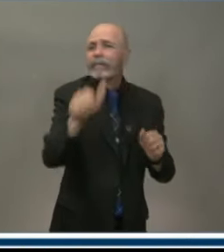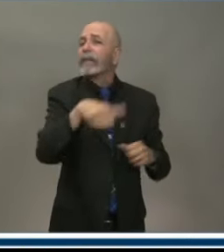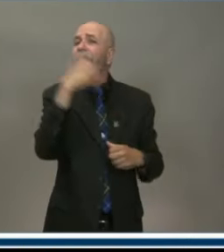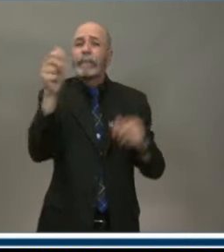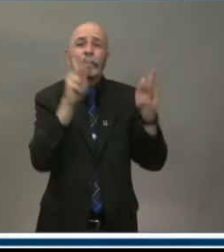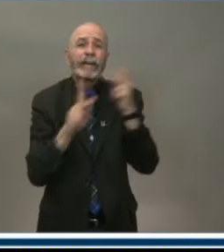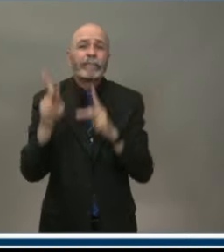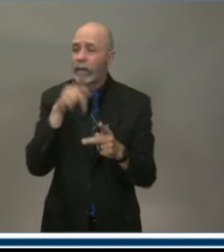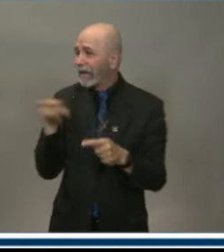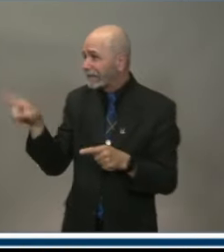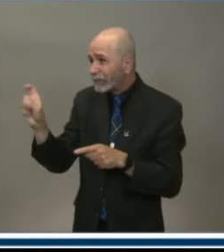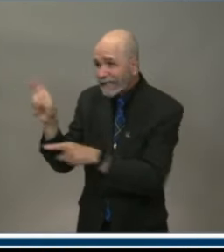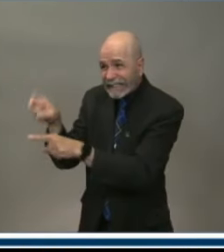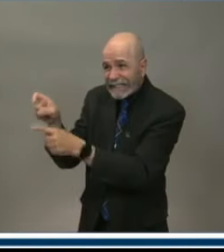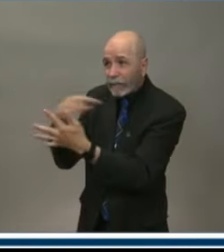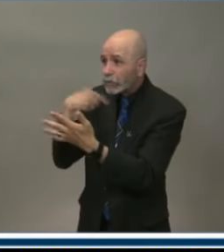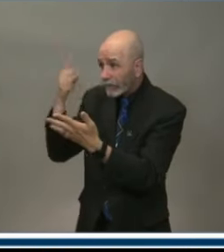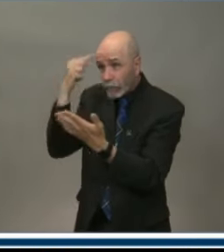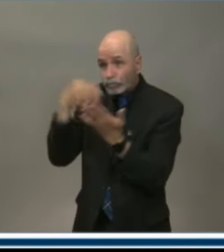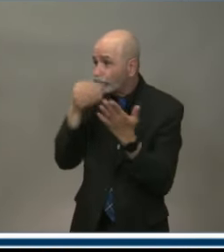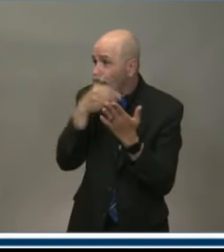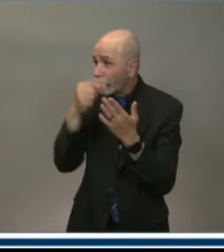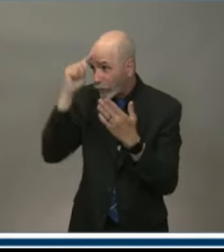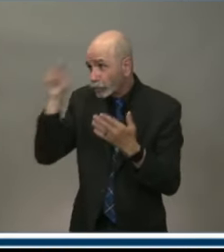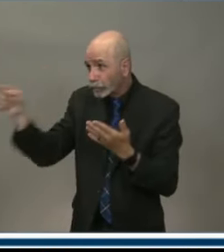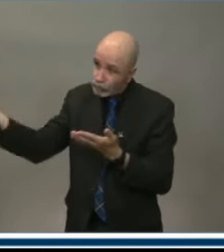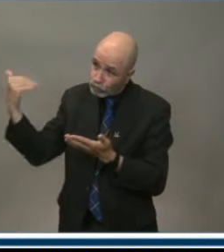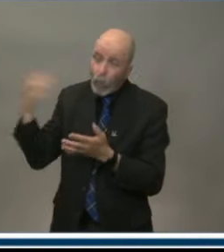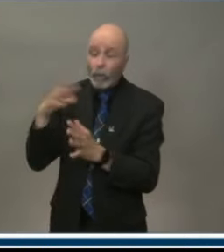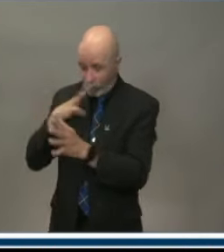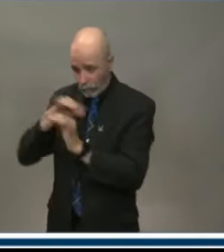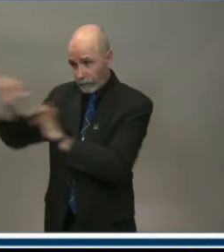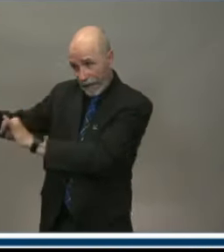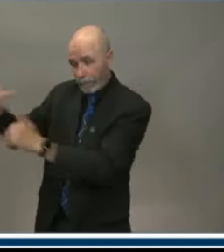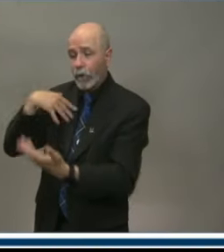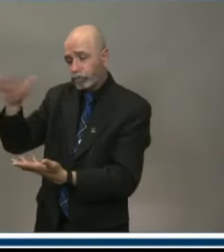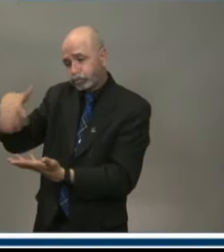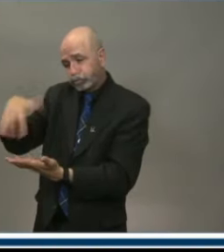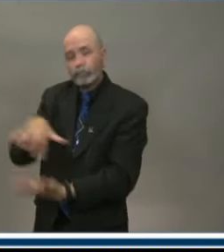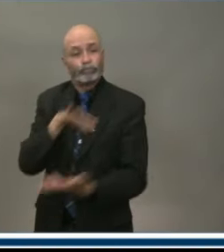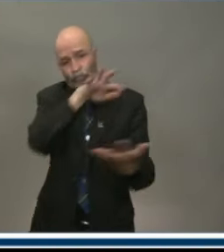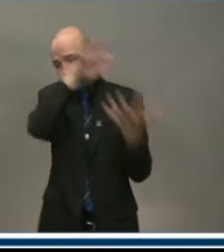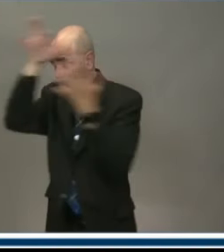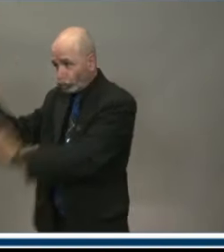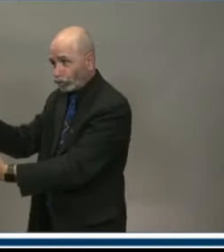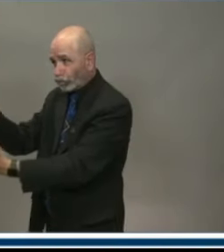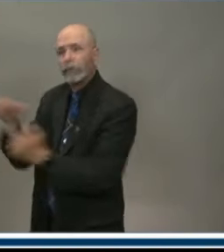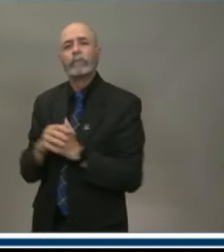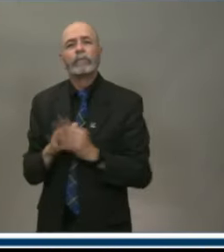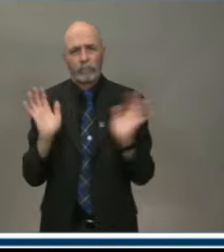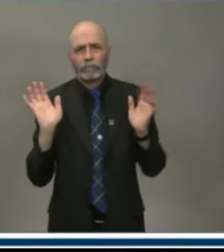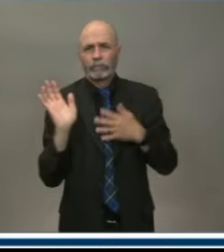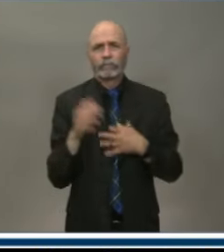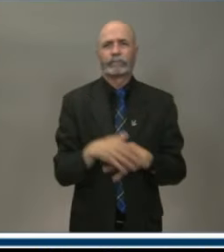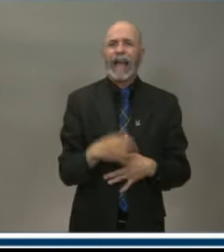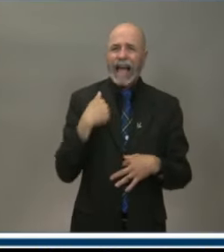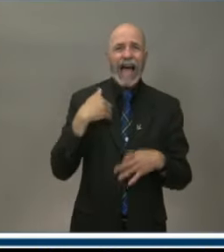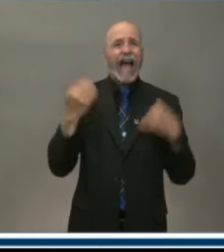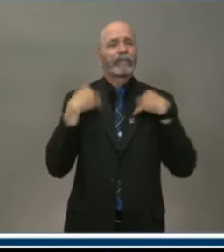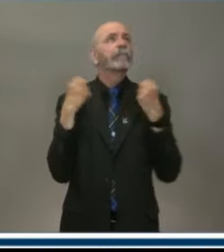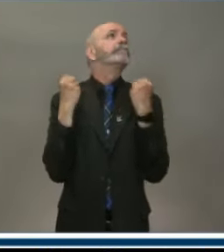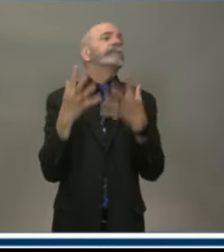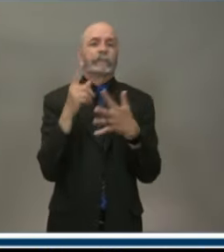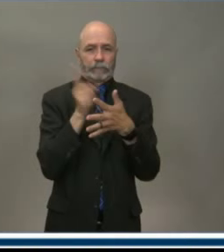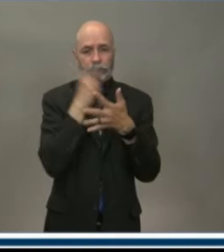reduce the number of people in grocery stores or pharmacies. And do be grateful for the many things that we have here in Nova